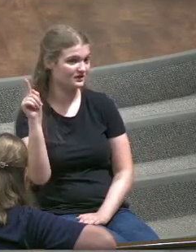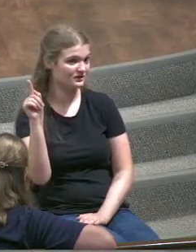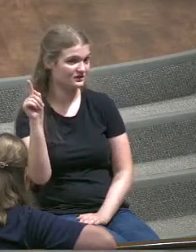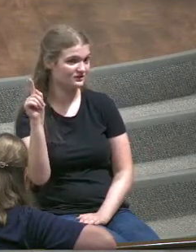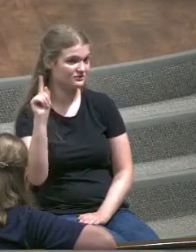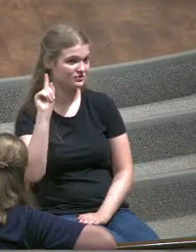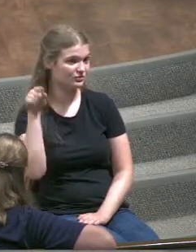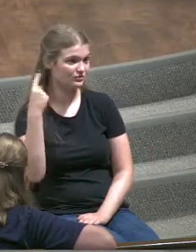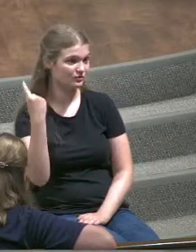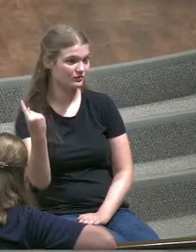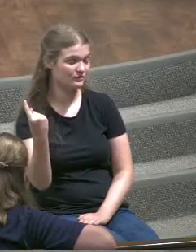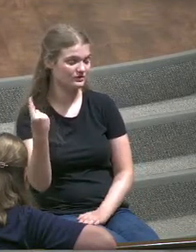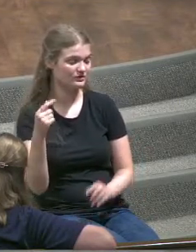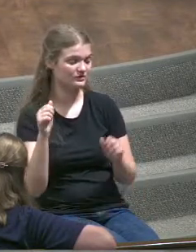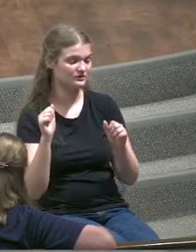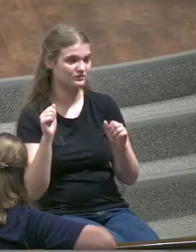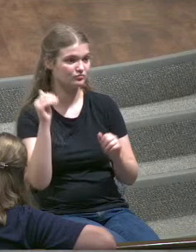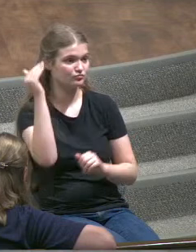he is the only one who